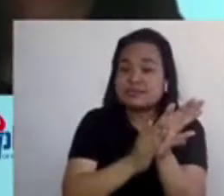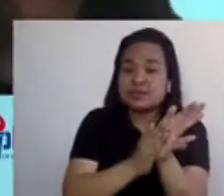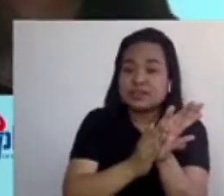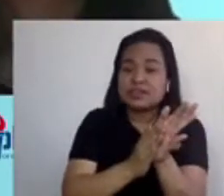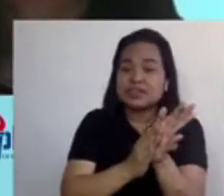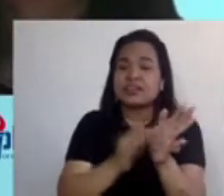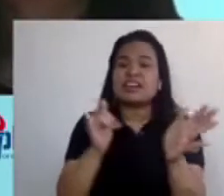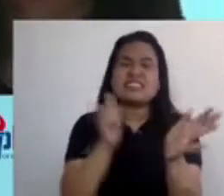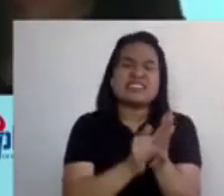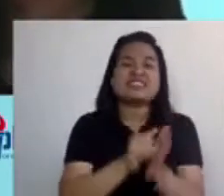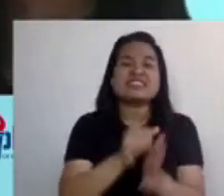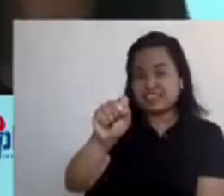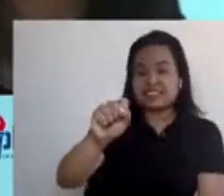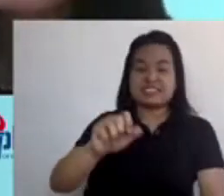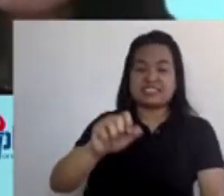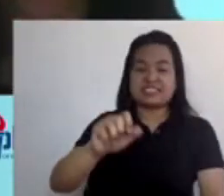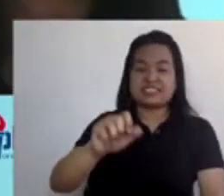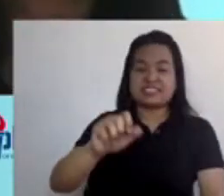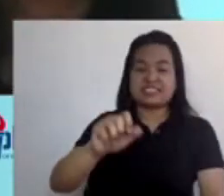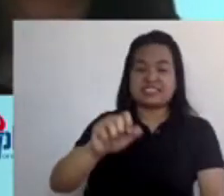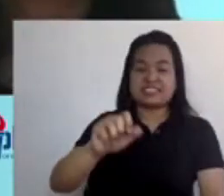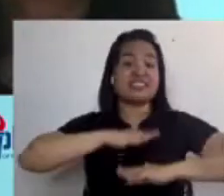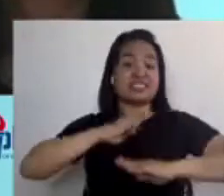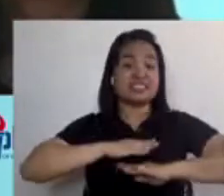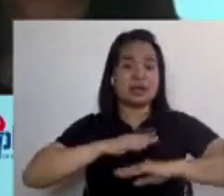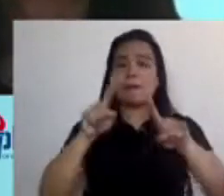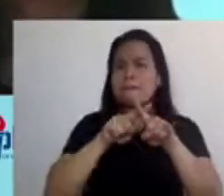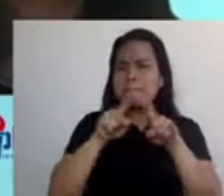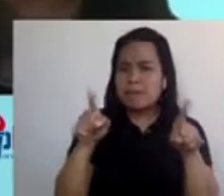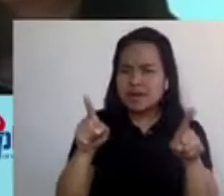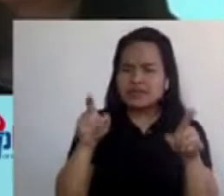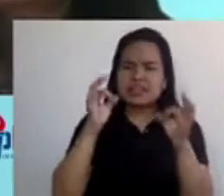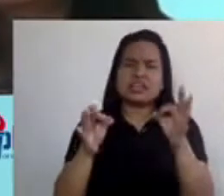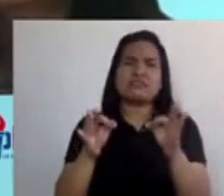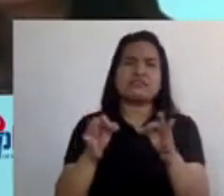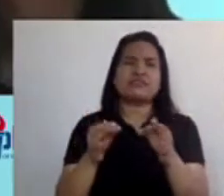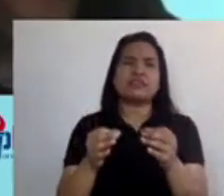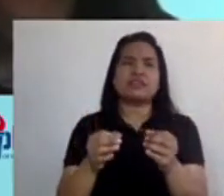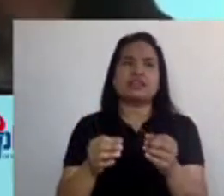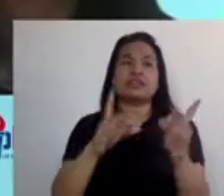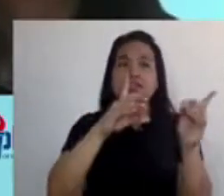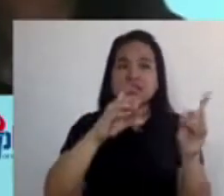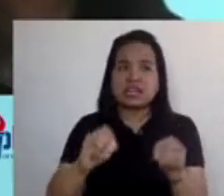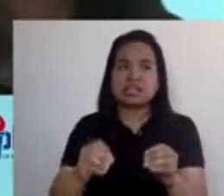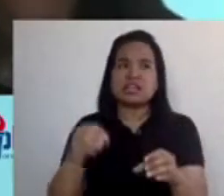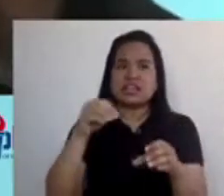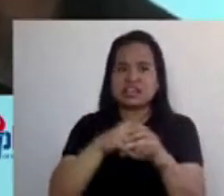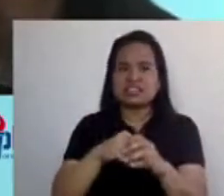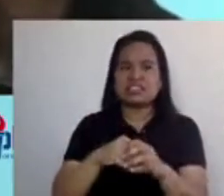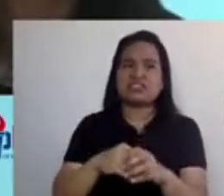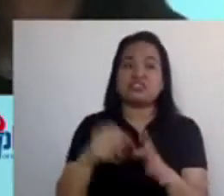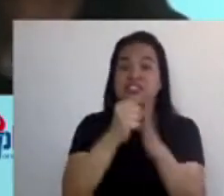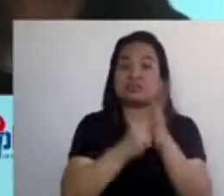If it's done within your learning area or your department, that's a satisfactory rating. And then if it's done within the class,